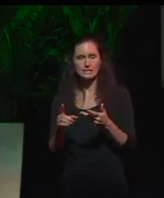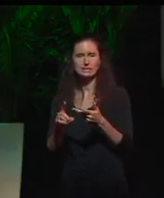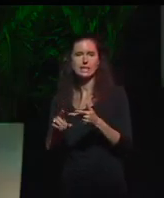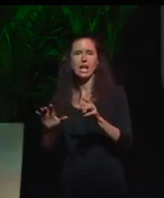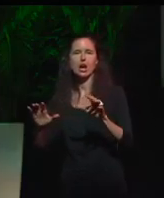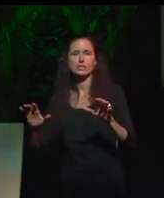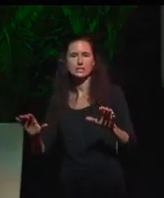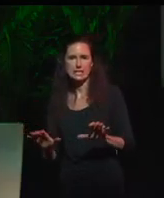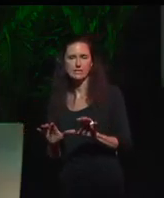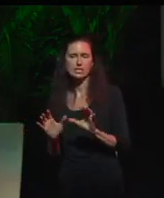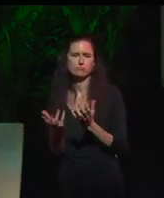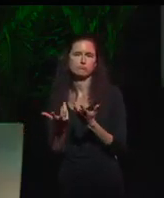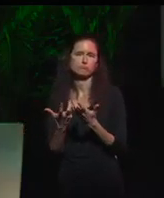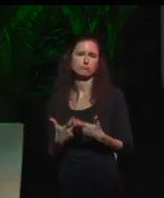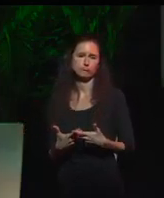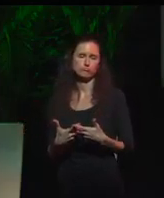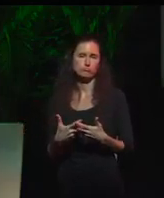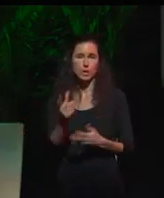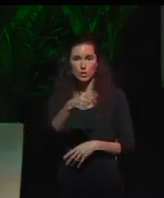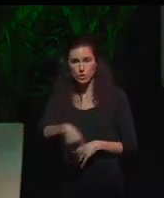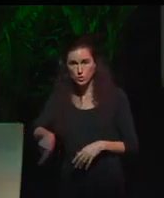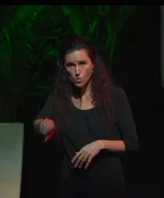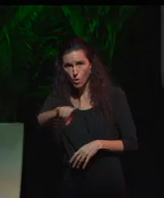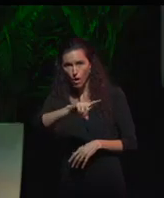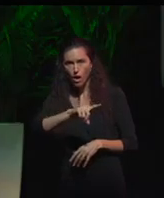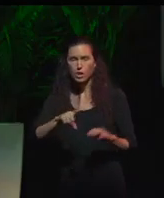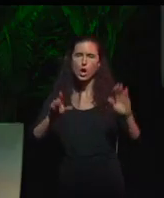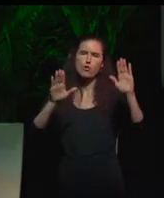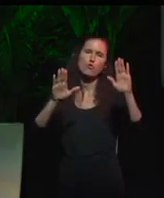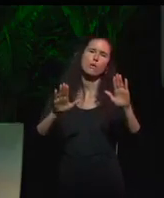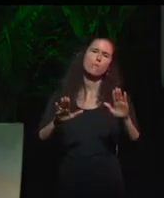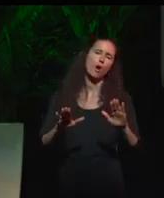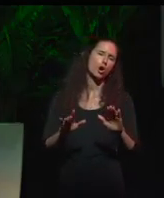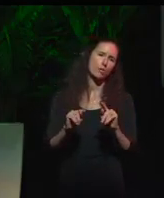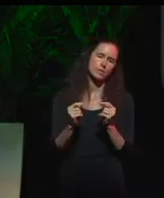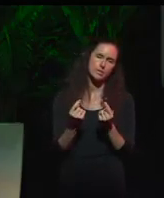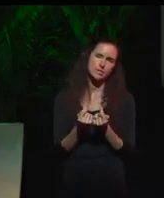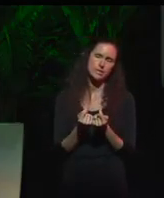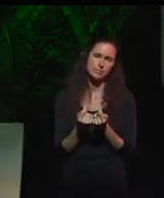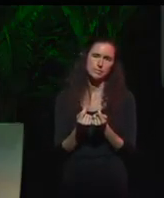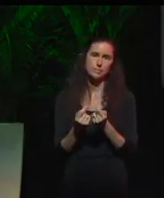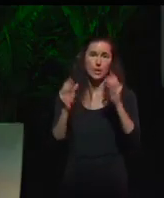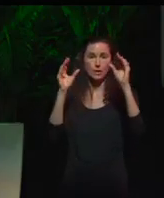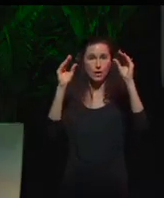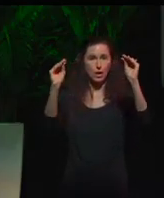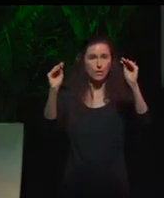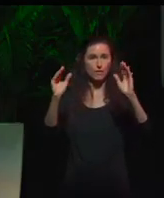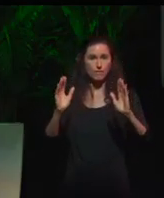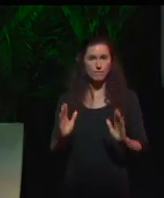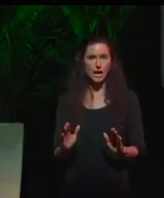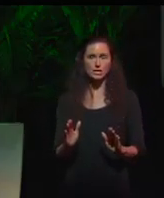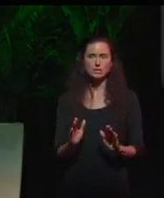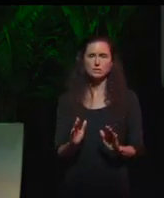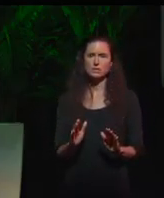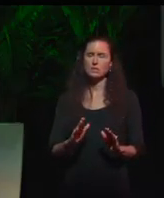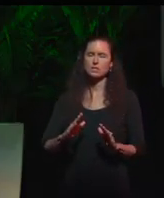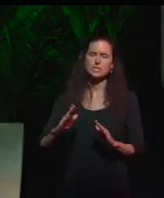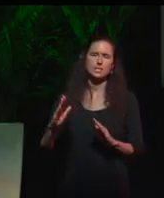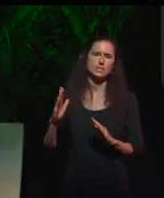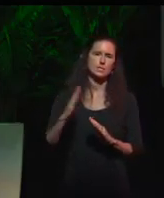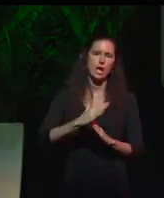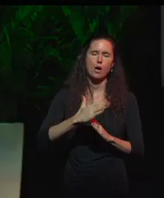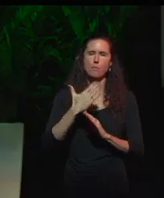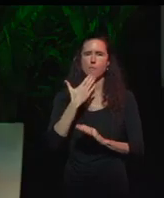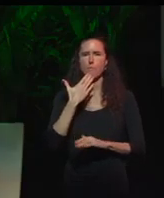activities. You all are a remarkable team. Our faculty are absolutely top-notch.